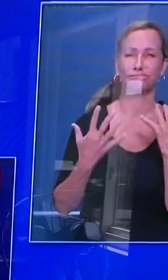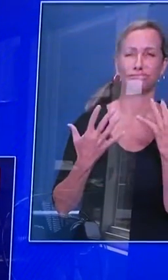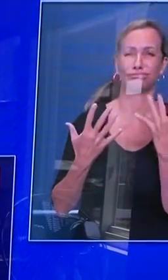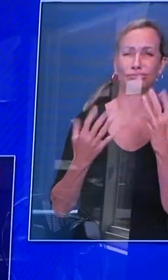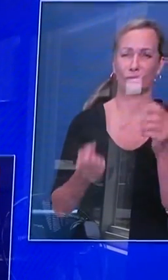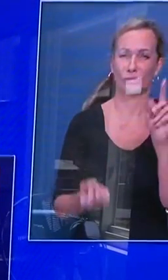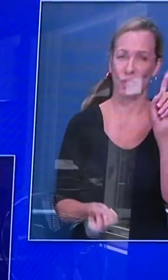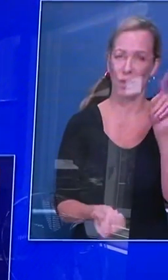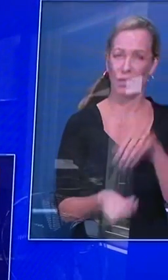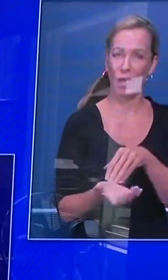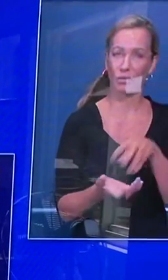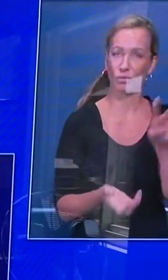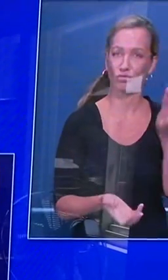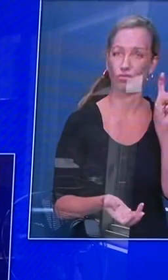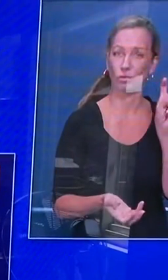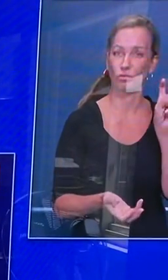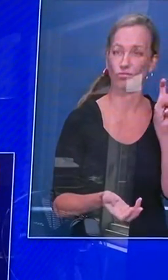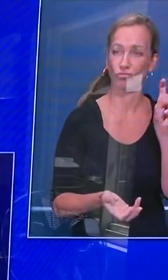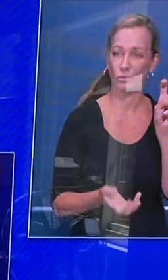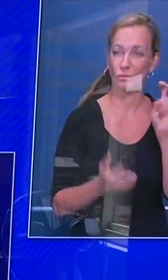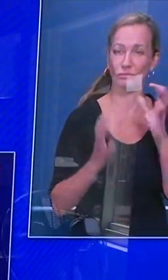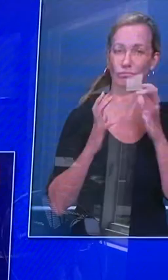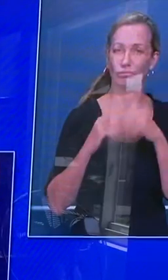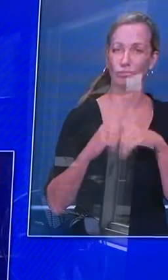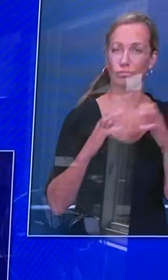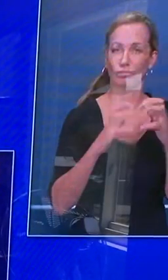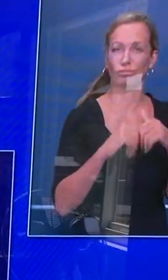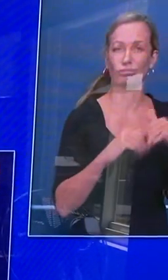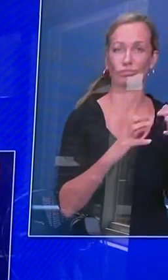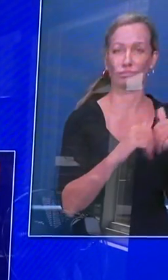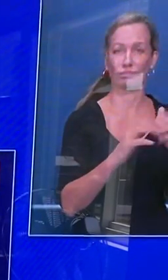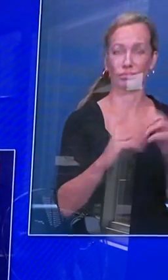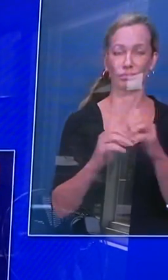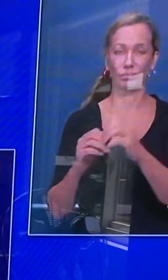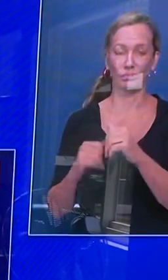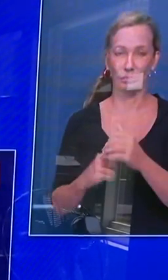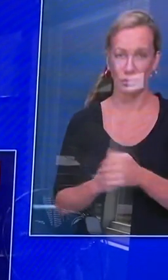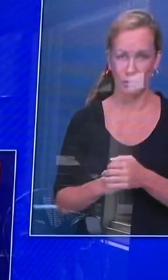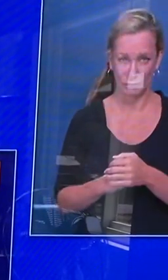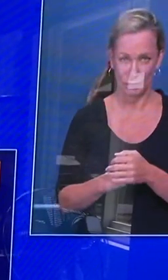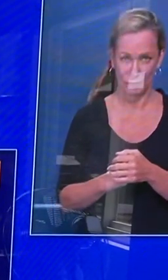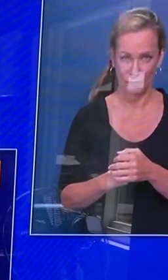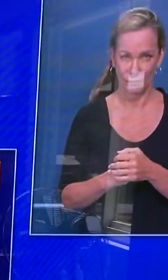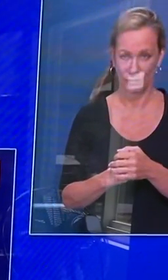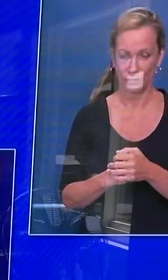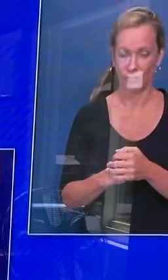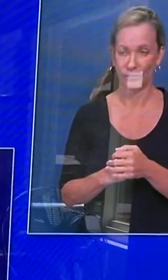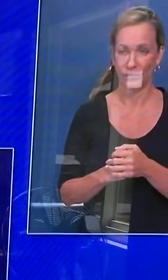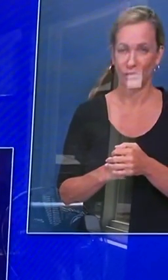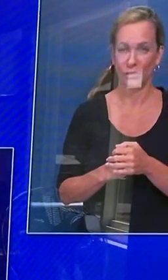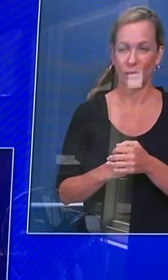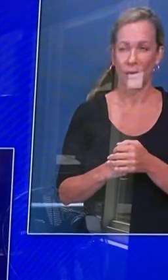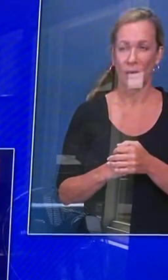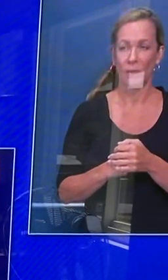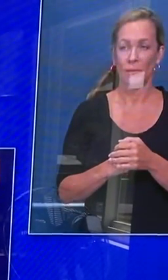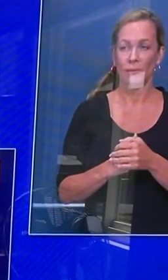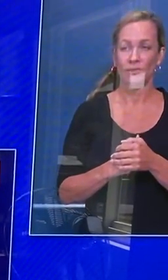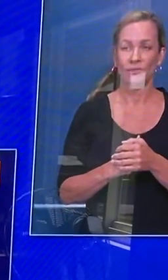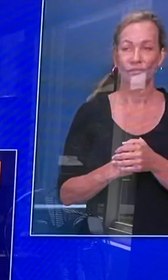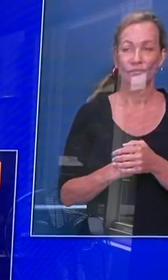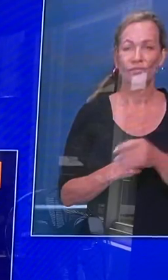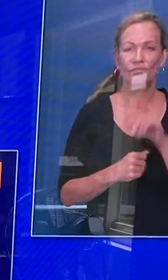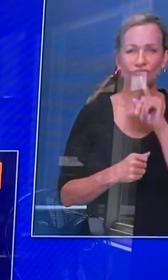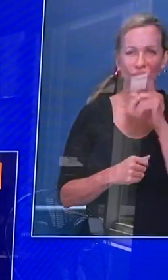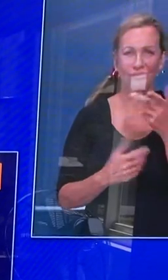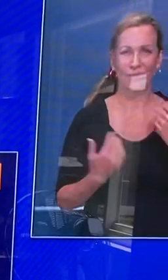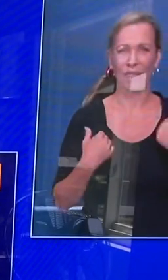structures that have been reported in to our Office of Emergency Services. There's no question there are more structures that have been